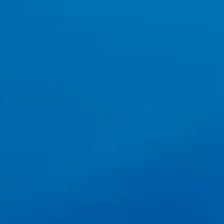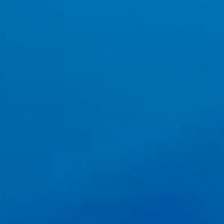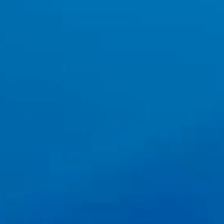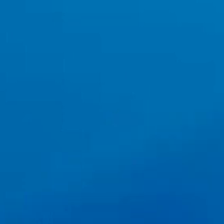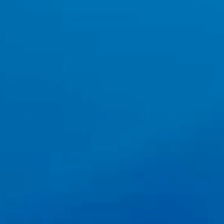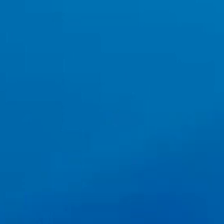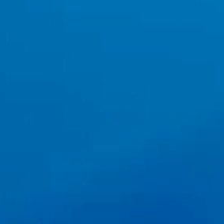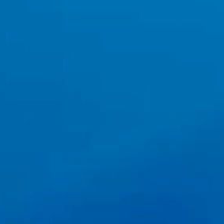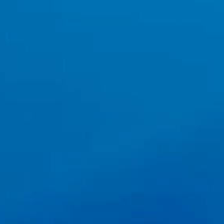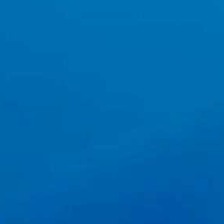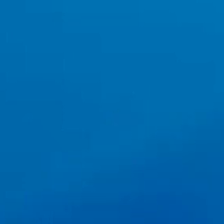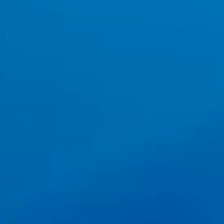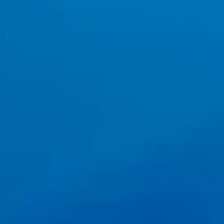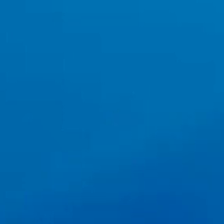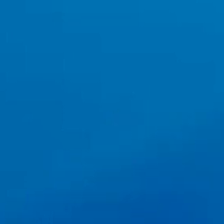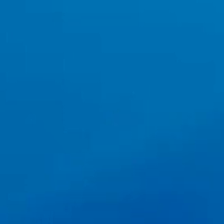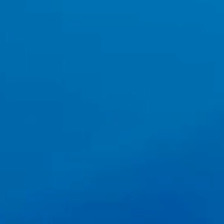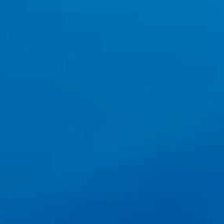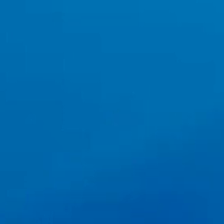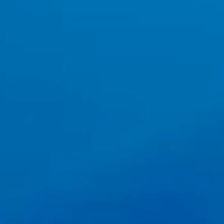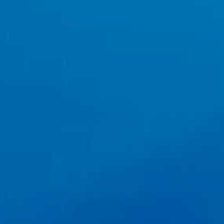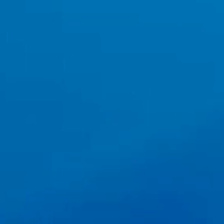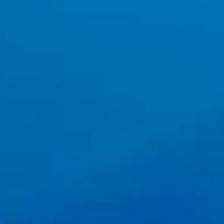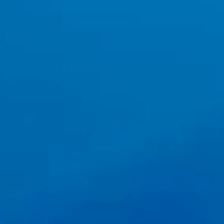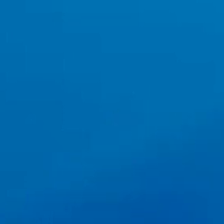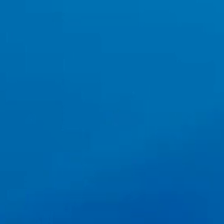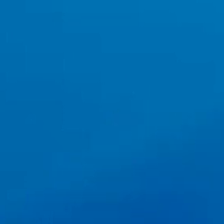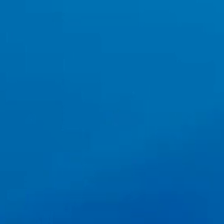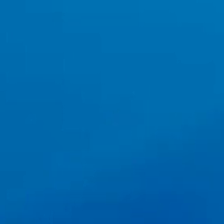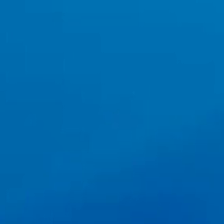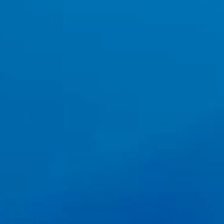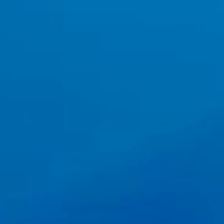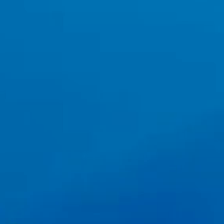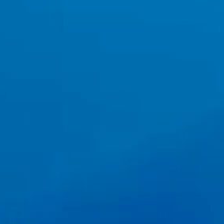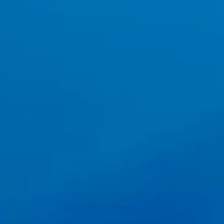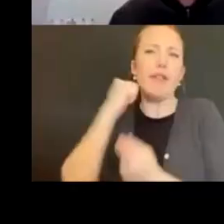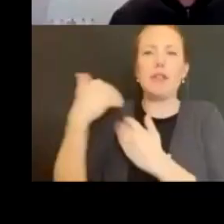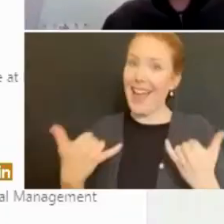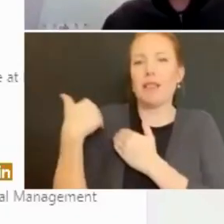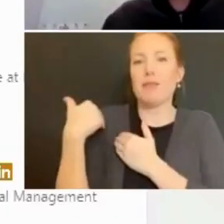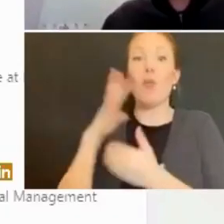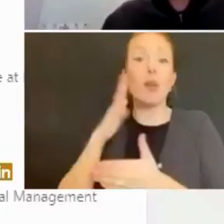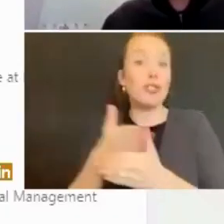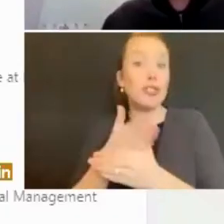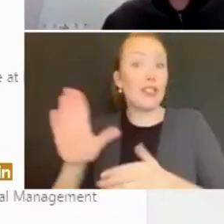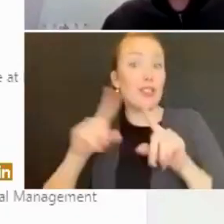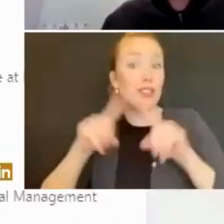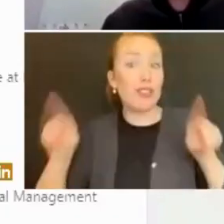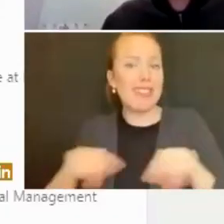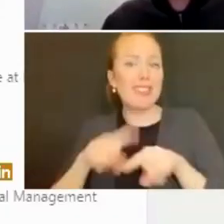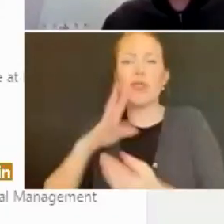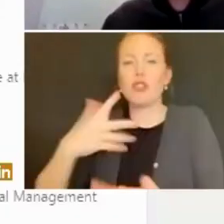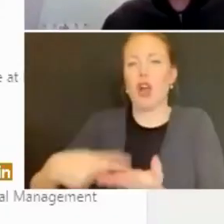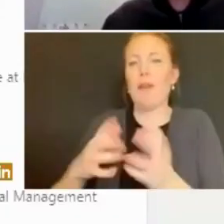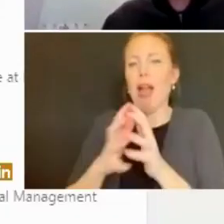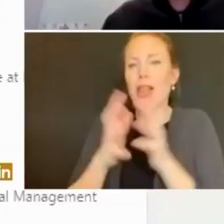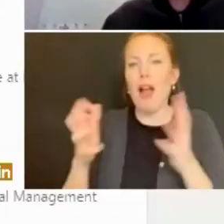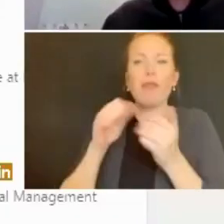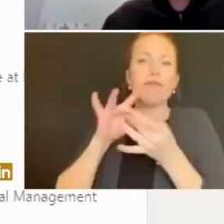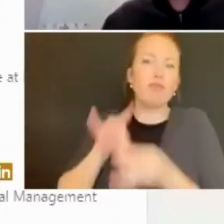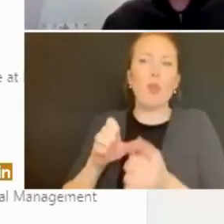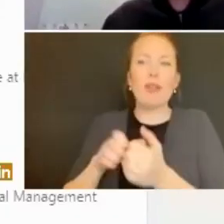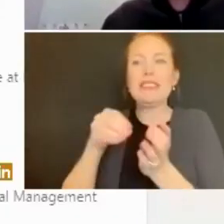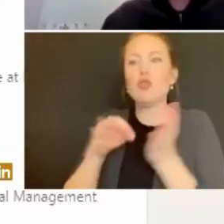we kind of get into the nitty gritty of your days, I want to share my screen and show you, because we talk about this a lot with the students who join